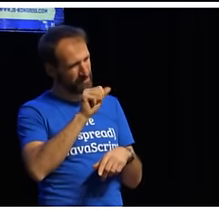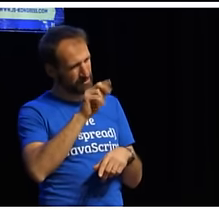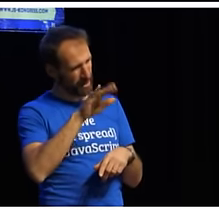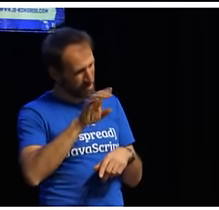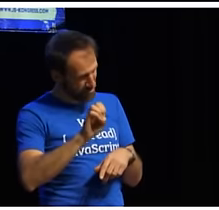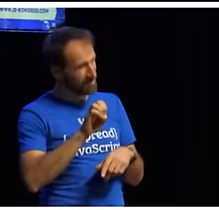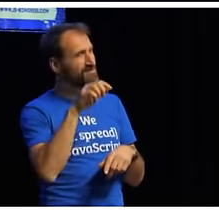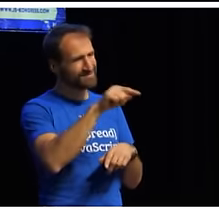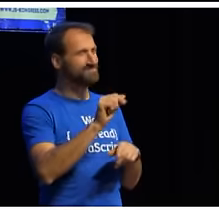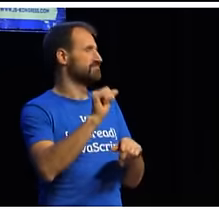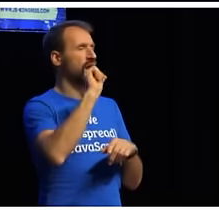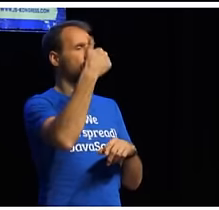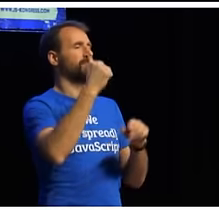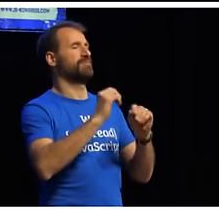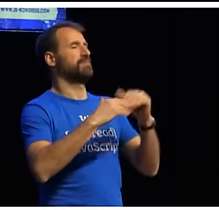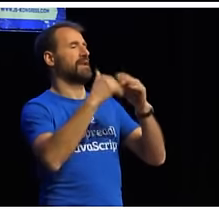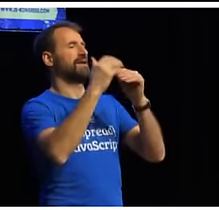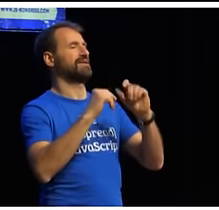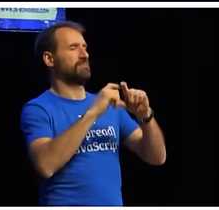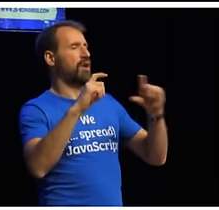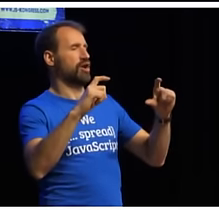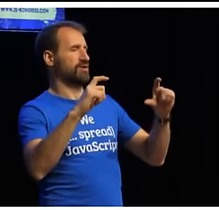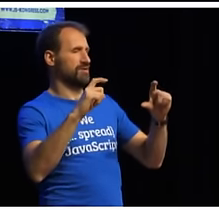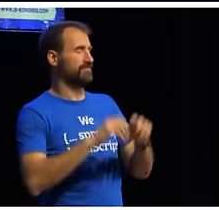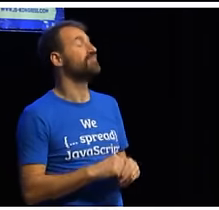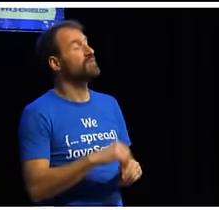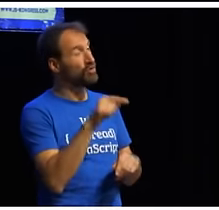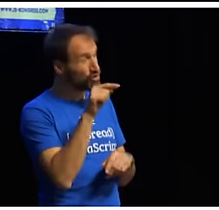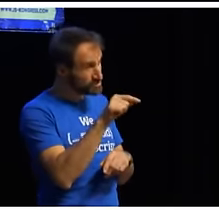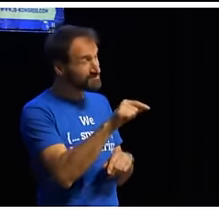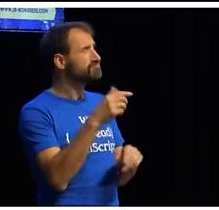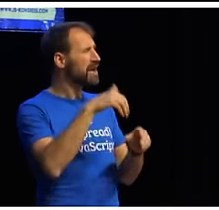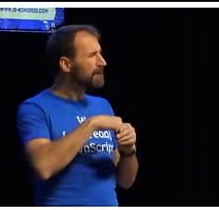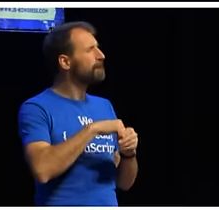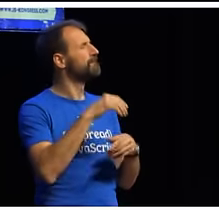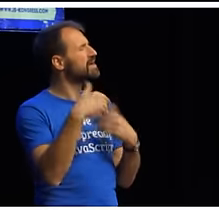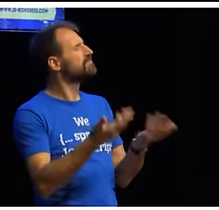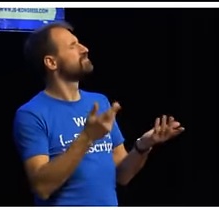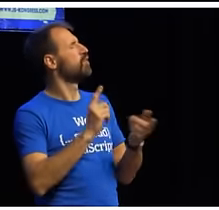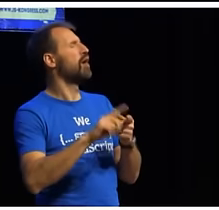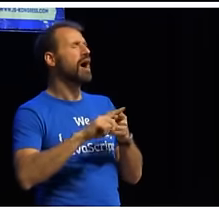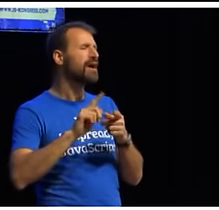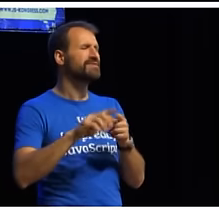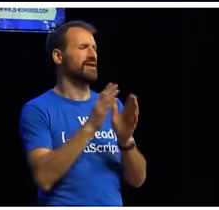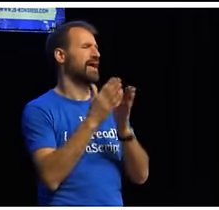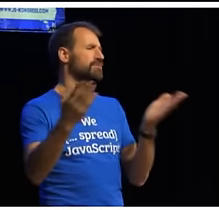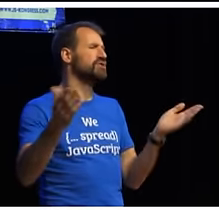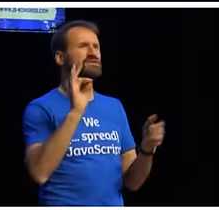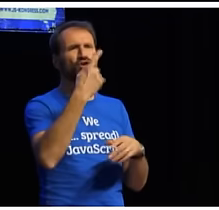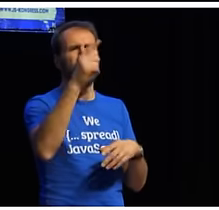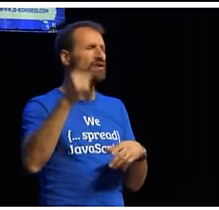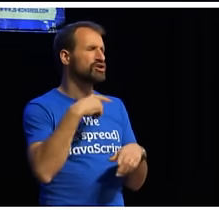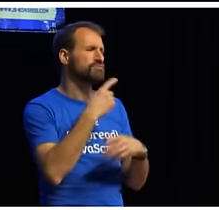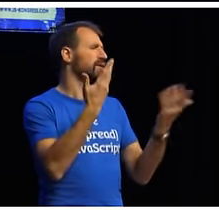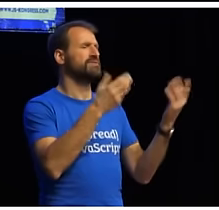use. And there are many other Rx libraries for other languages like Swift